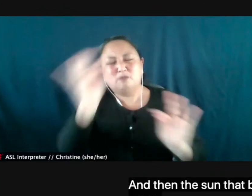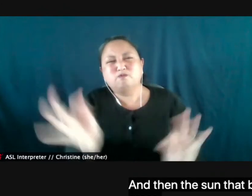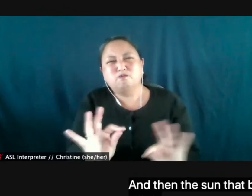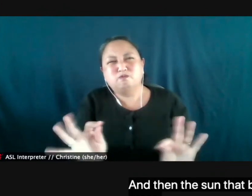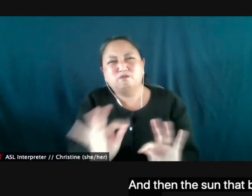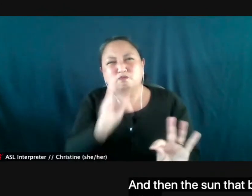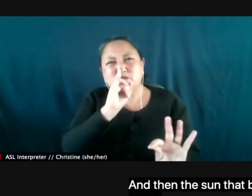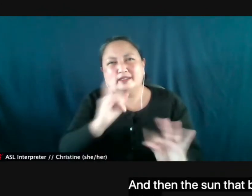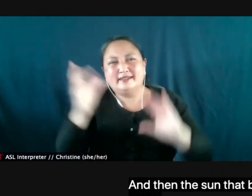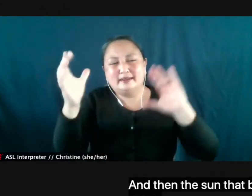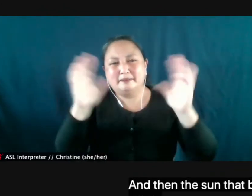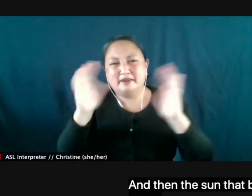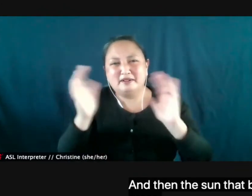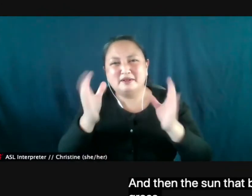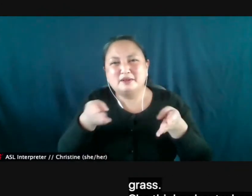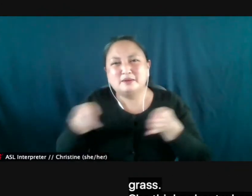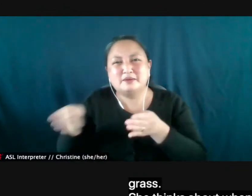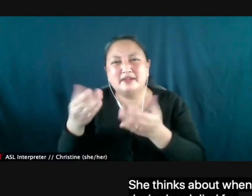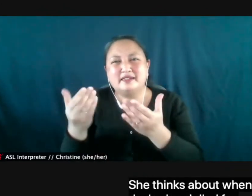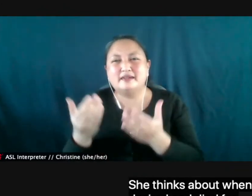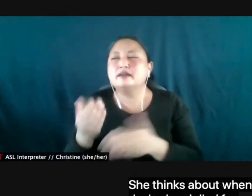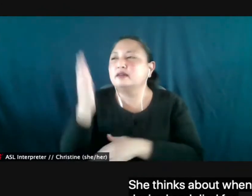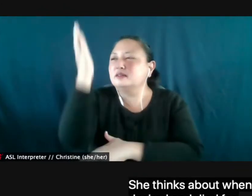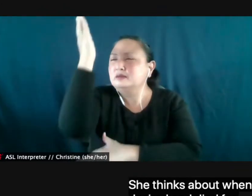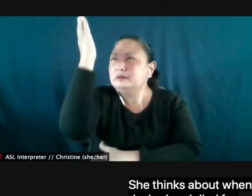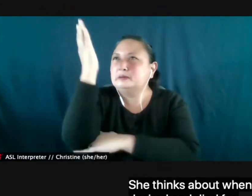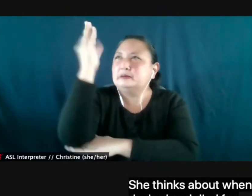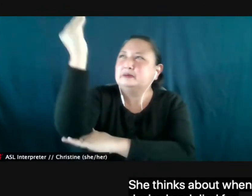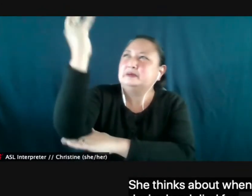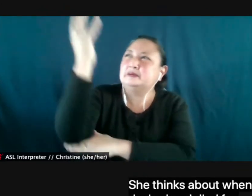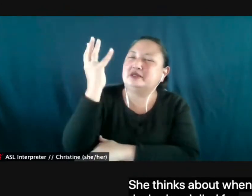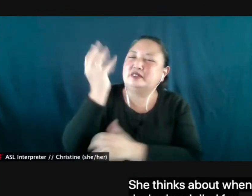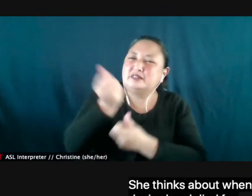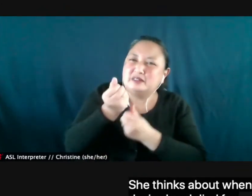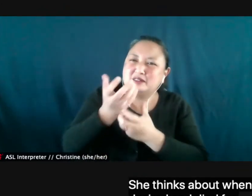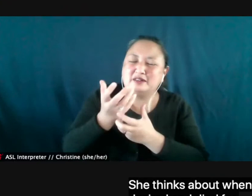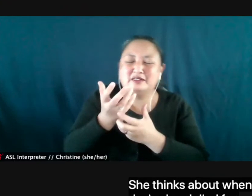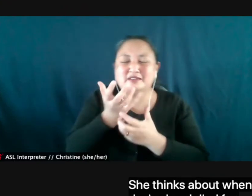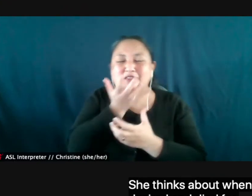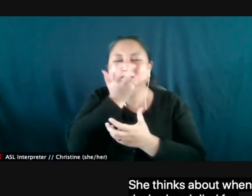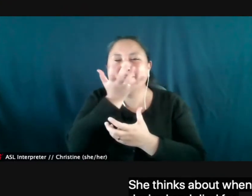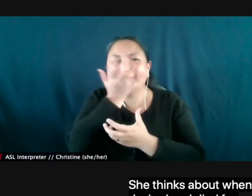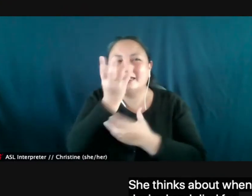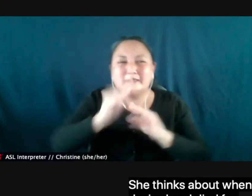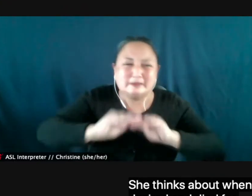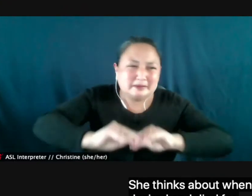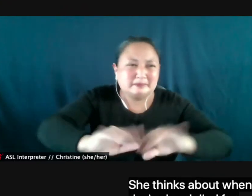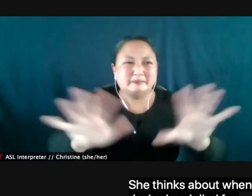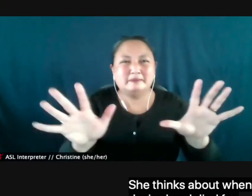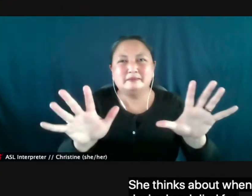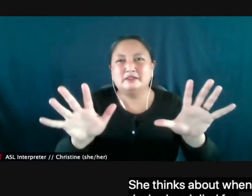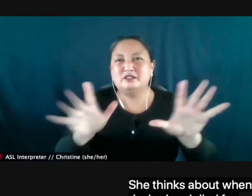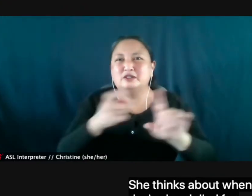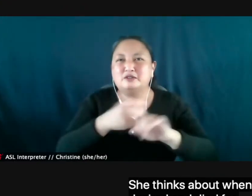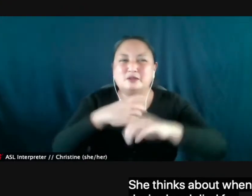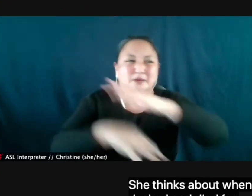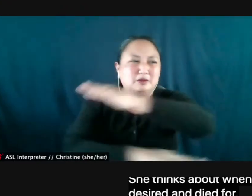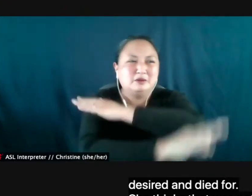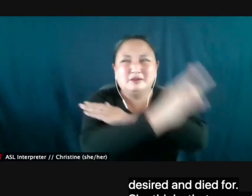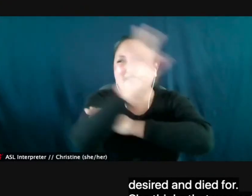really, compared to the way the noonday sun makes the grass blaze, horizon to horizon a